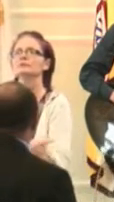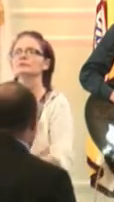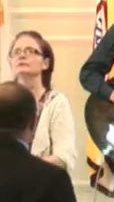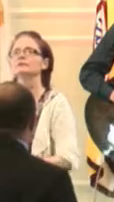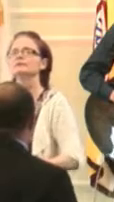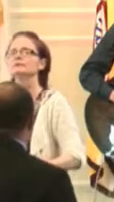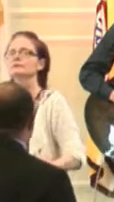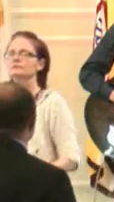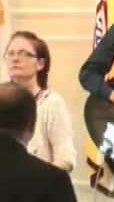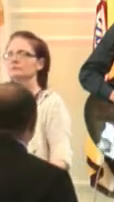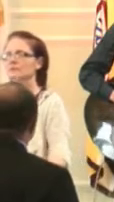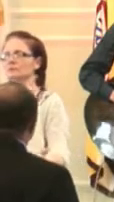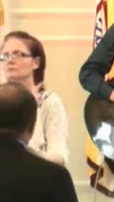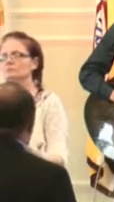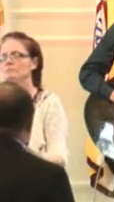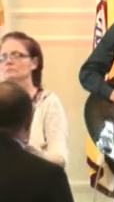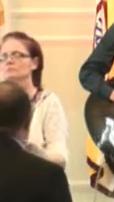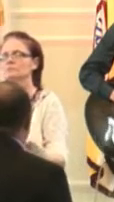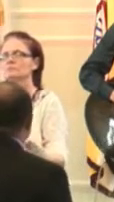today.